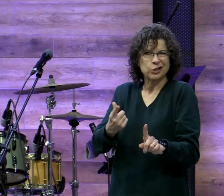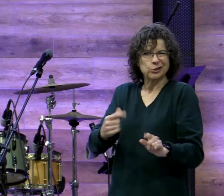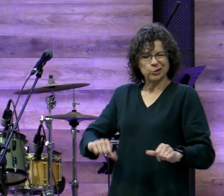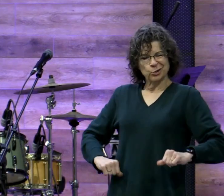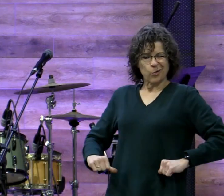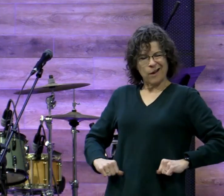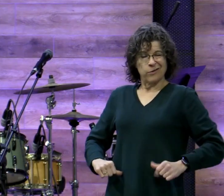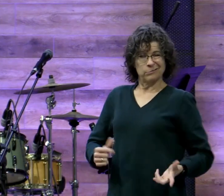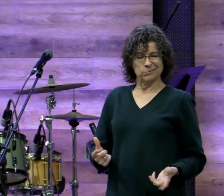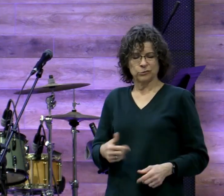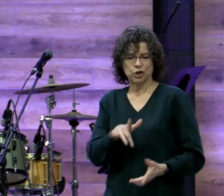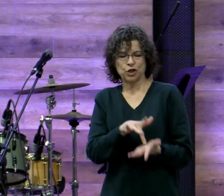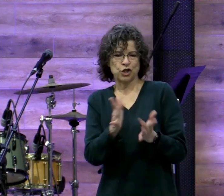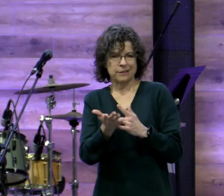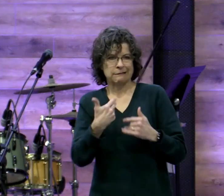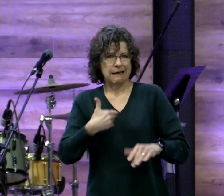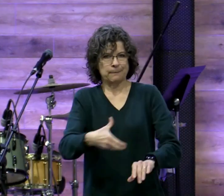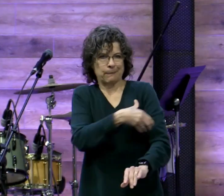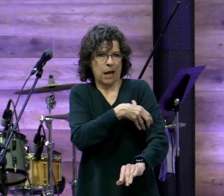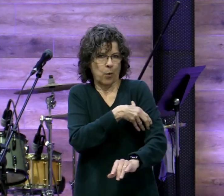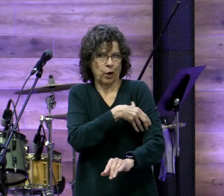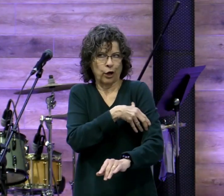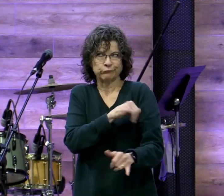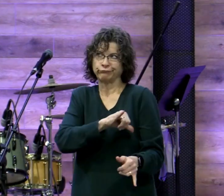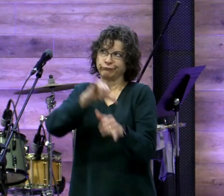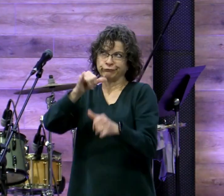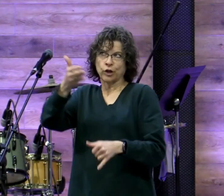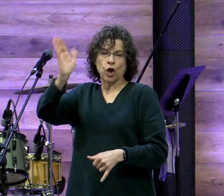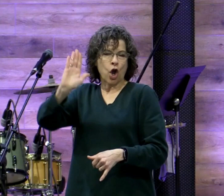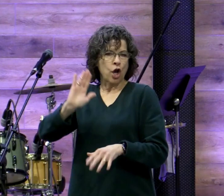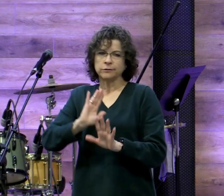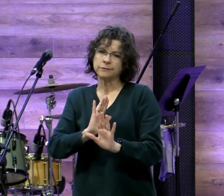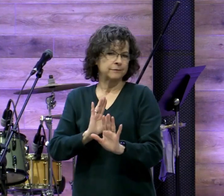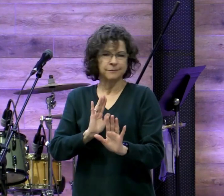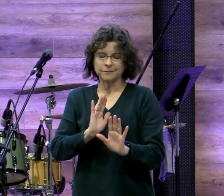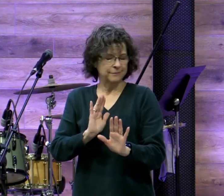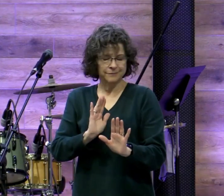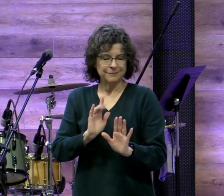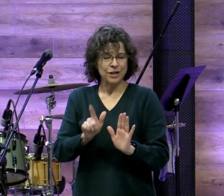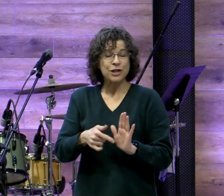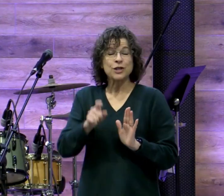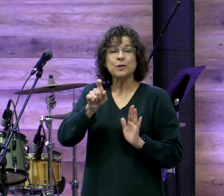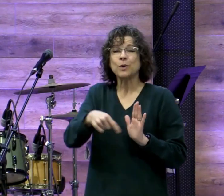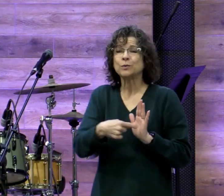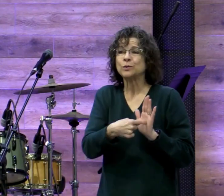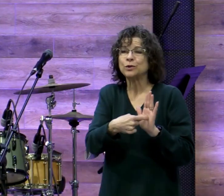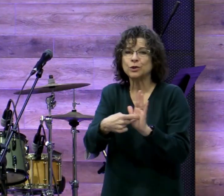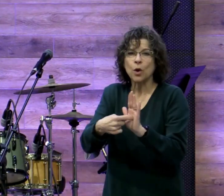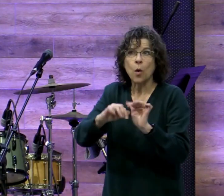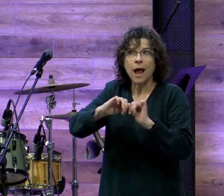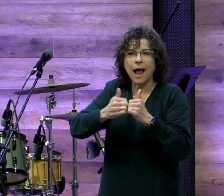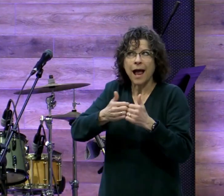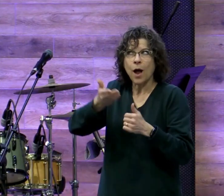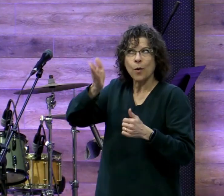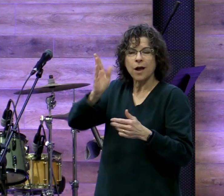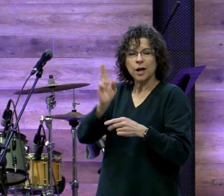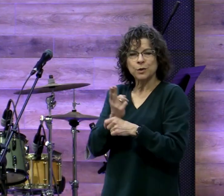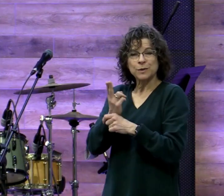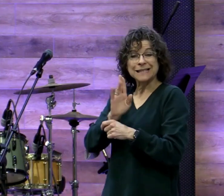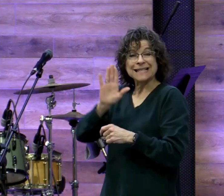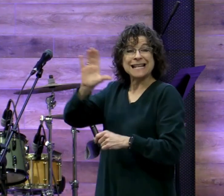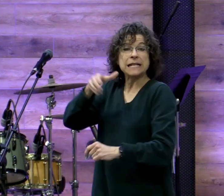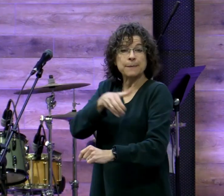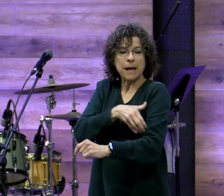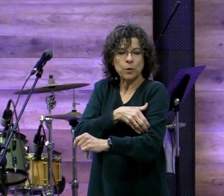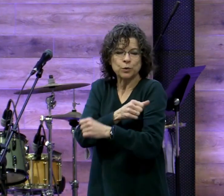that Jesus has the power of God, but also to reveal to us how God is going to use his power in a